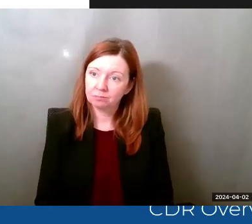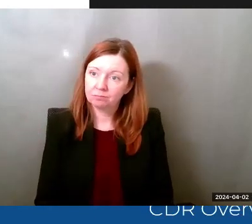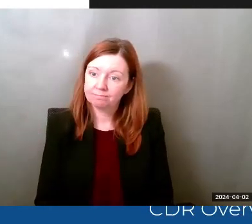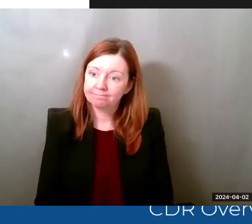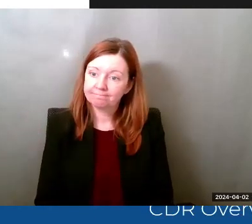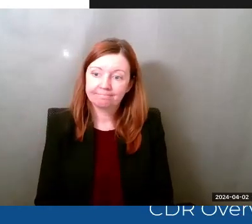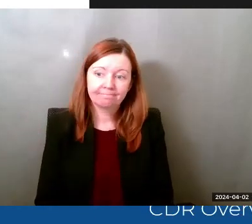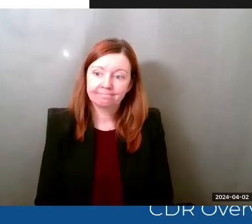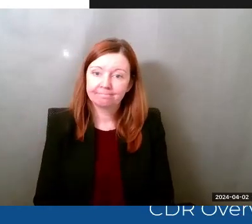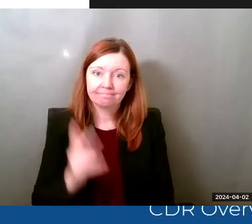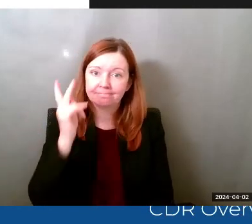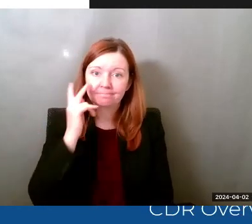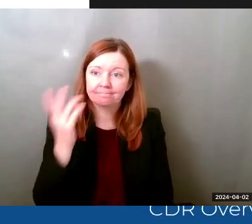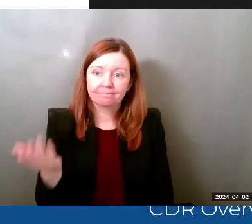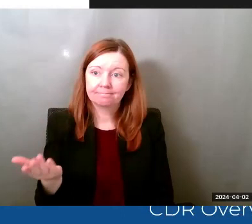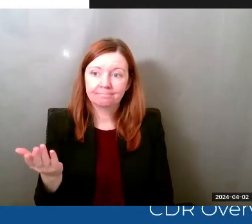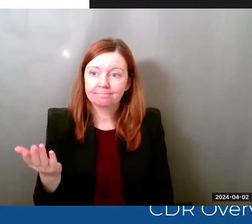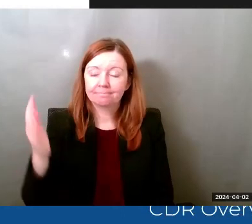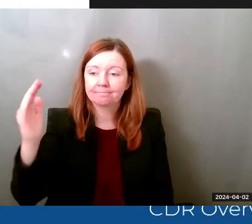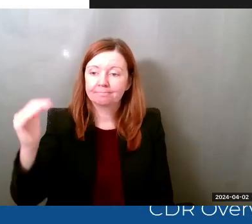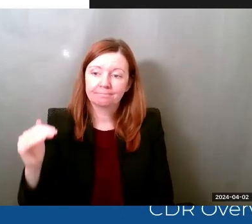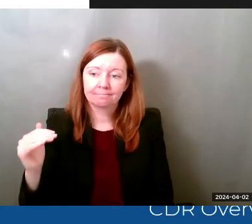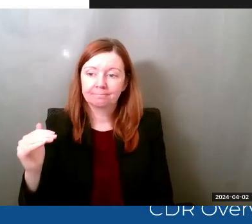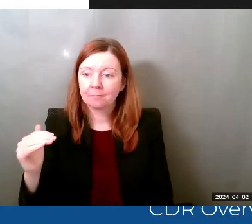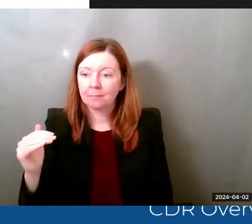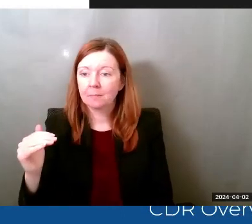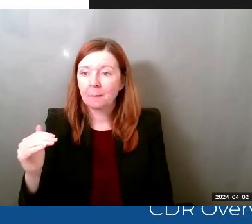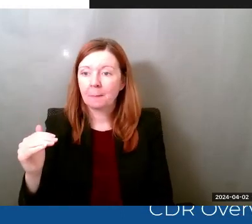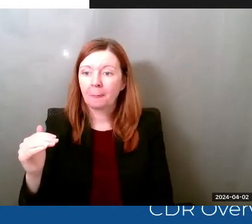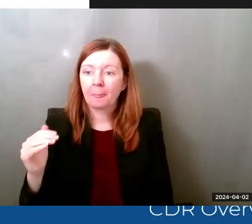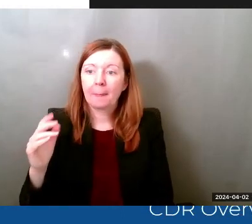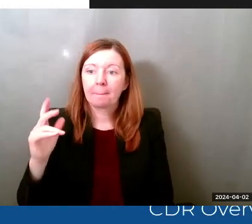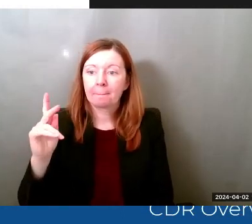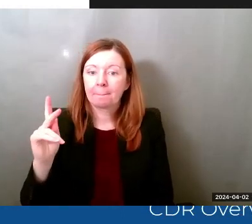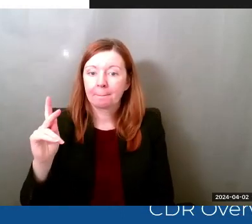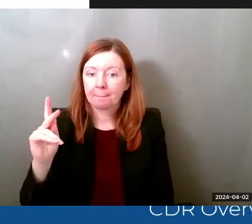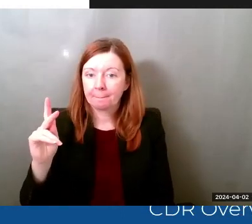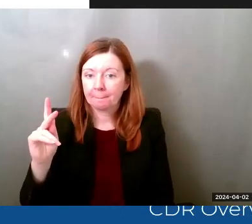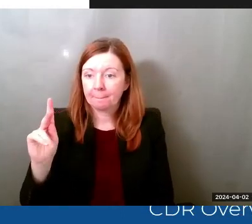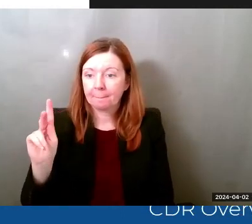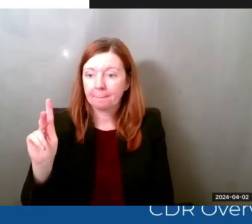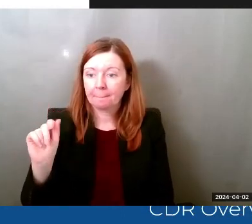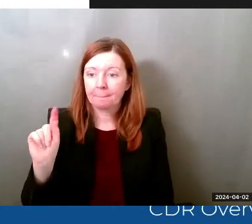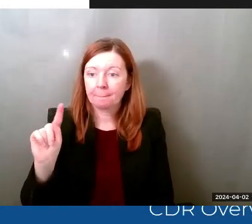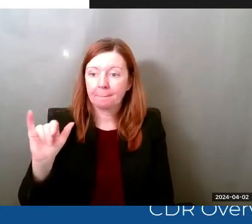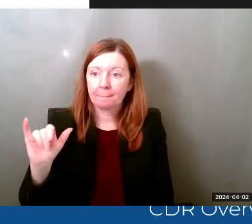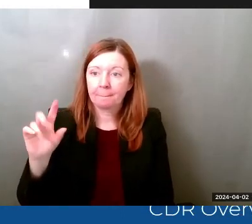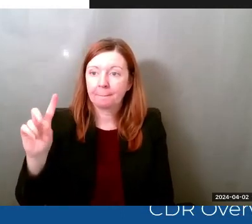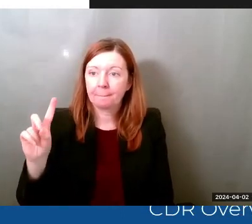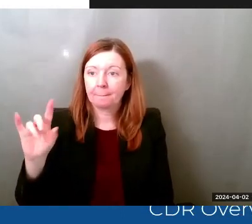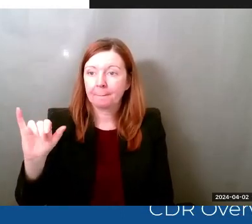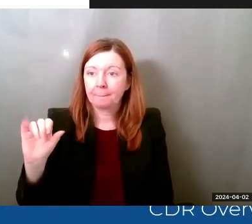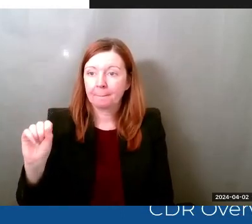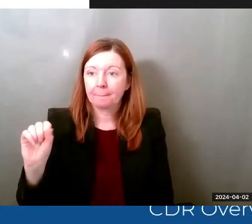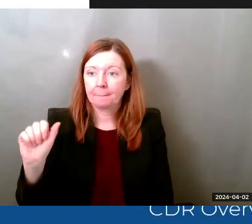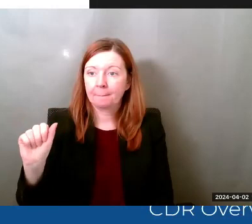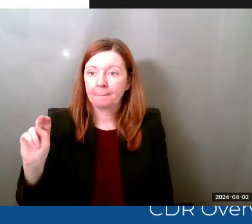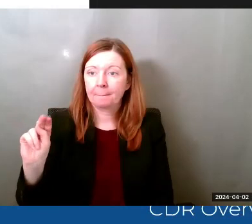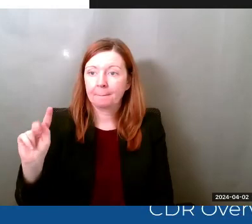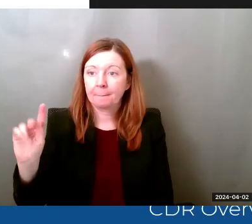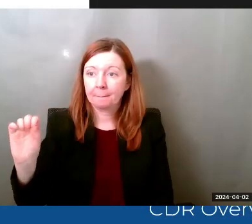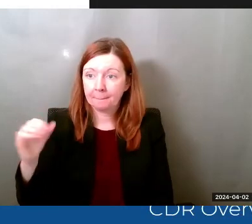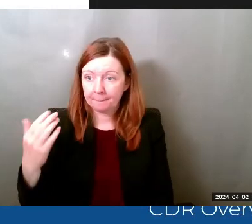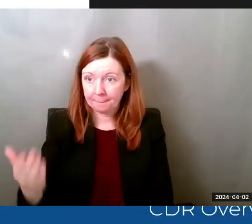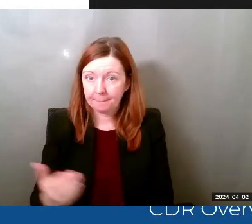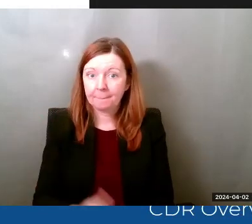who I'm not seeing in the chat at this time. We'll go to Katie DeSanto. Katie,